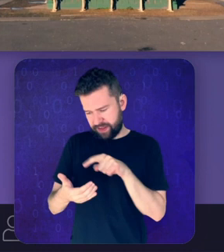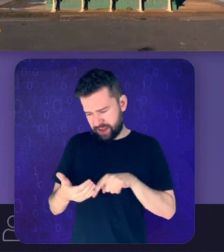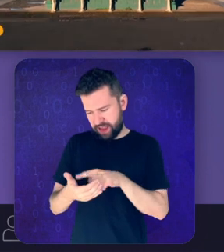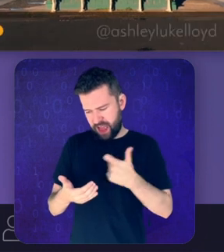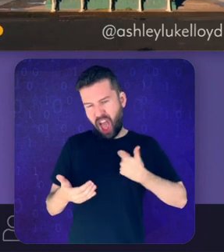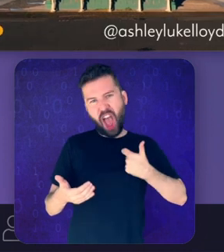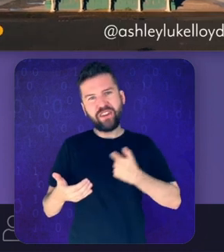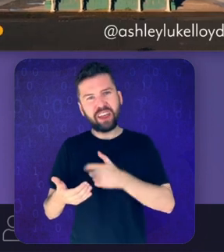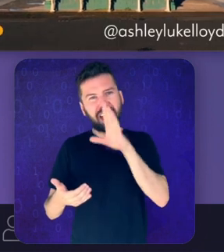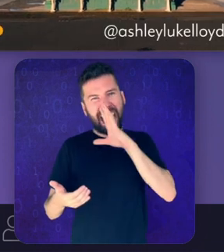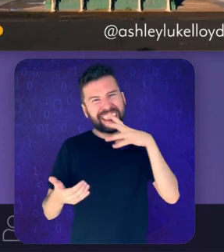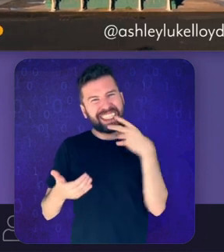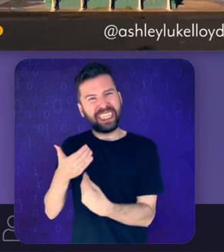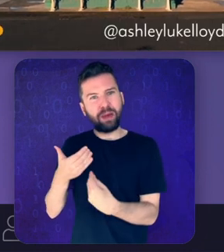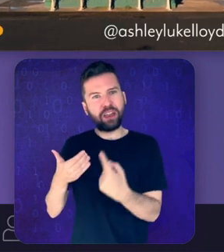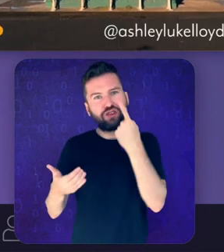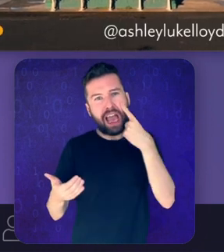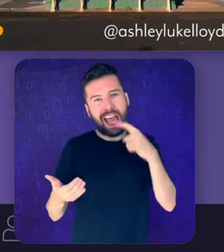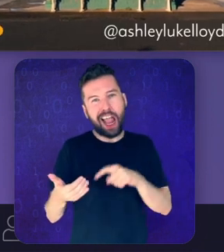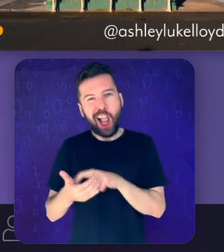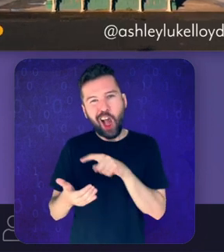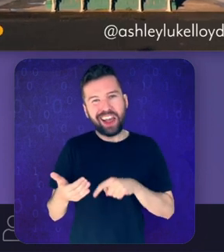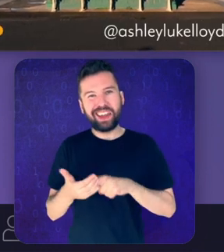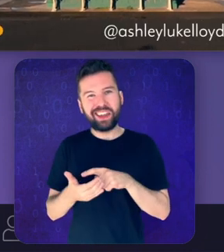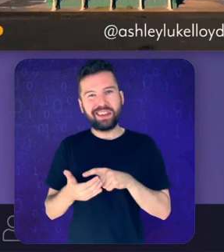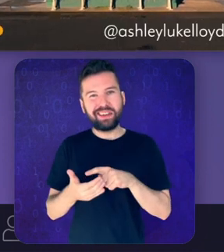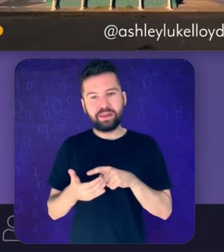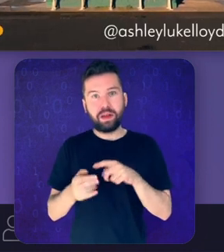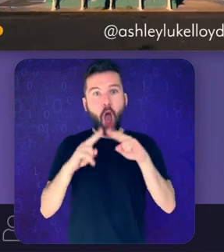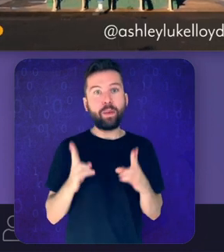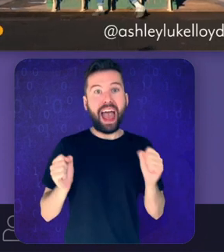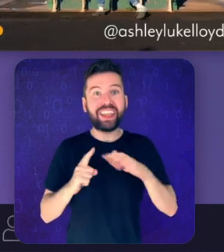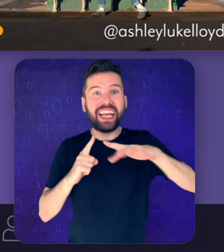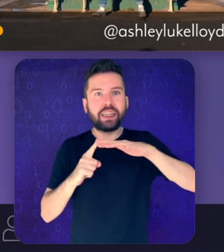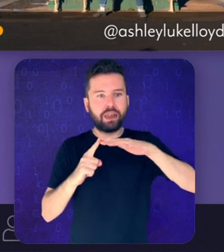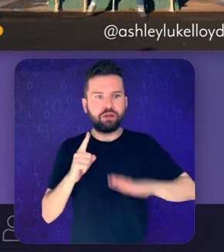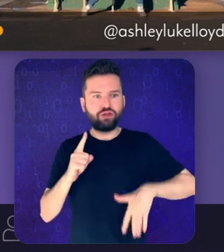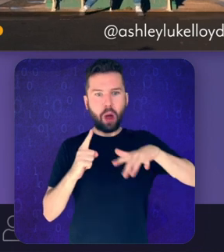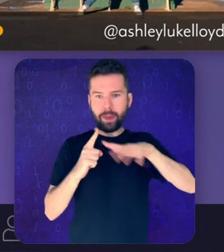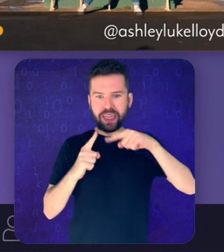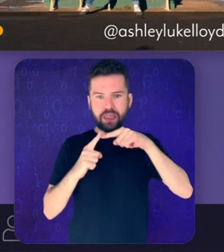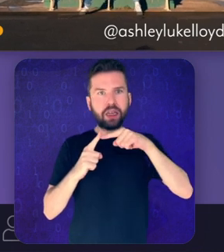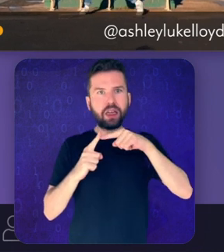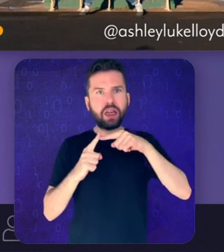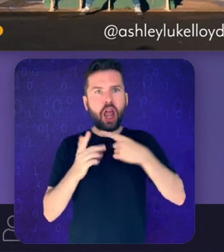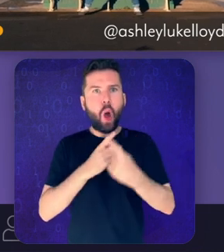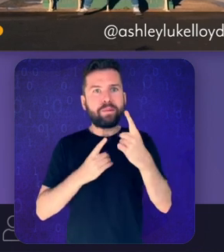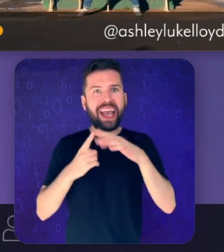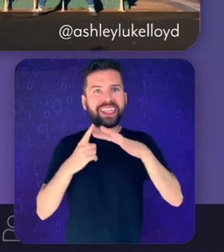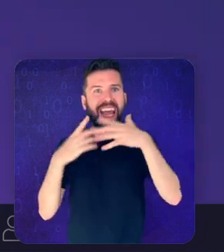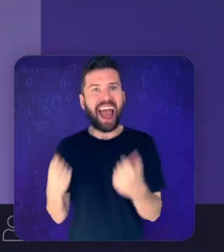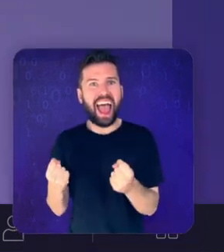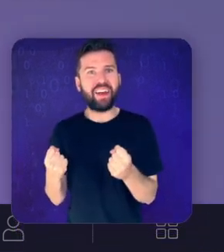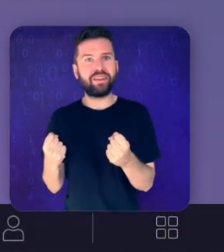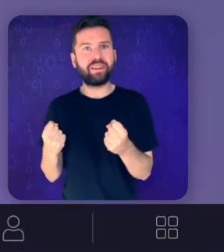phone. Living faster, loving harder, hiding deeper, trying longer. Cause your home is on the internet, you've grown up with the internet, along with